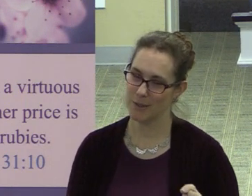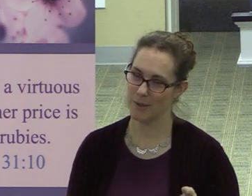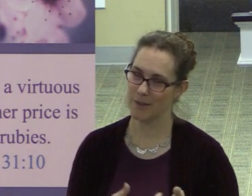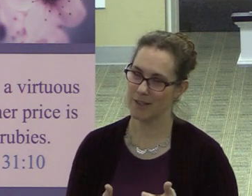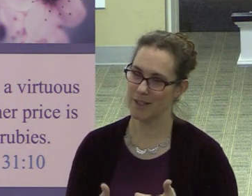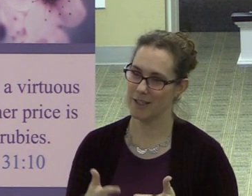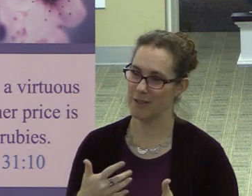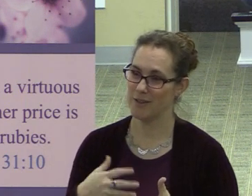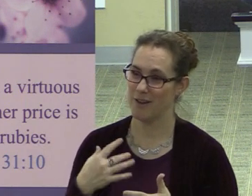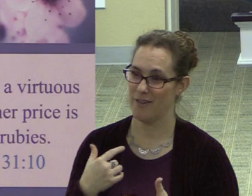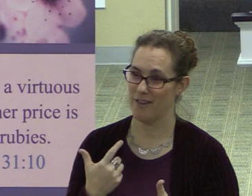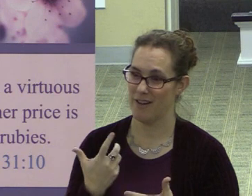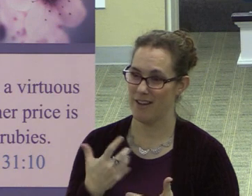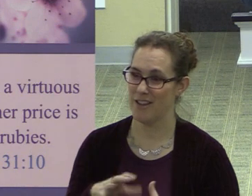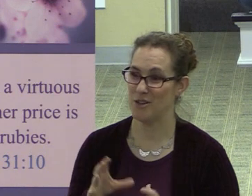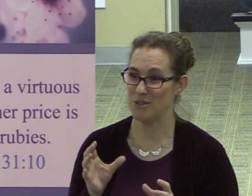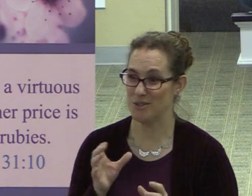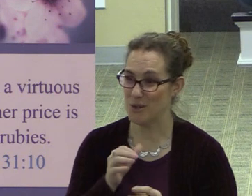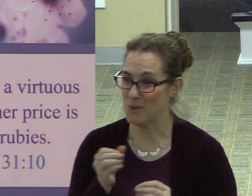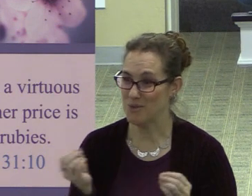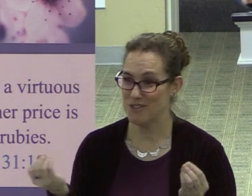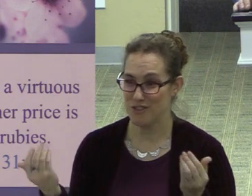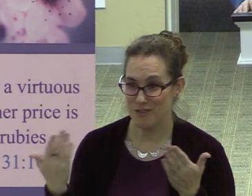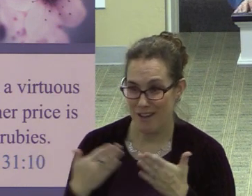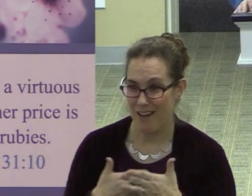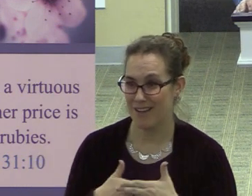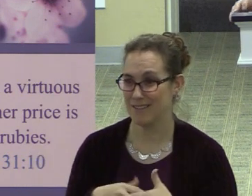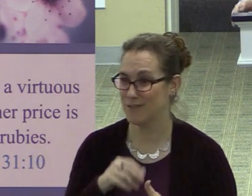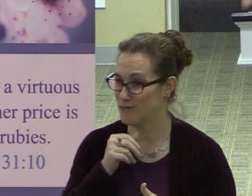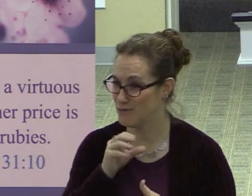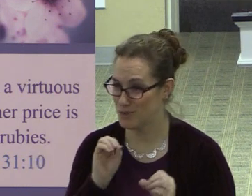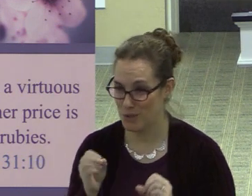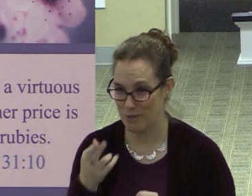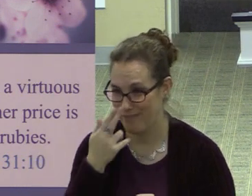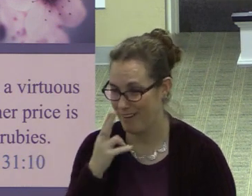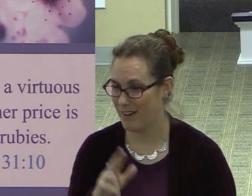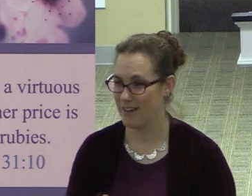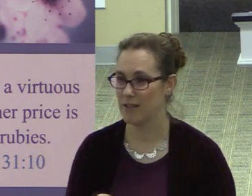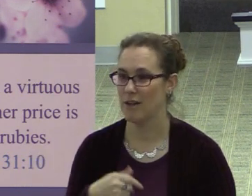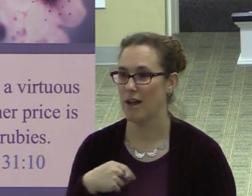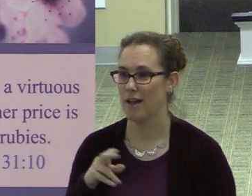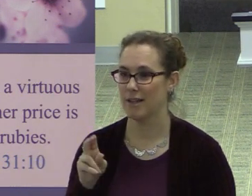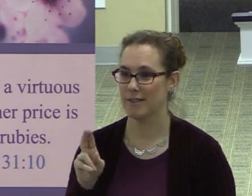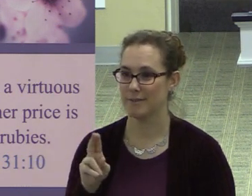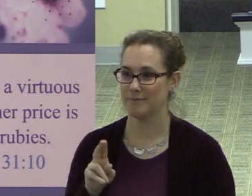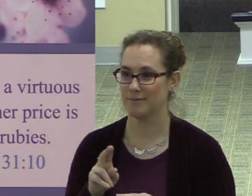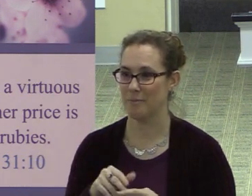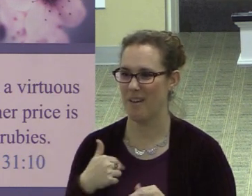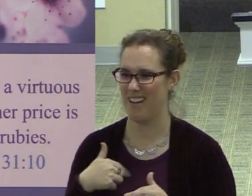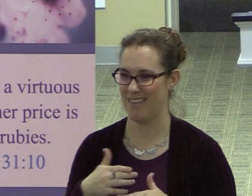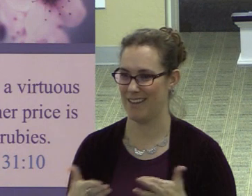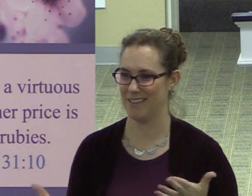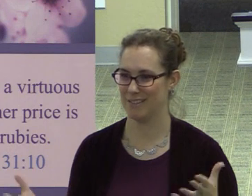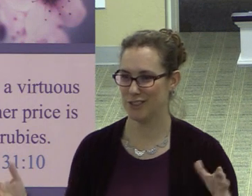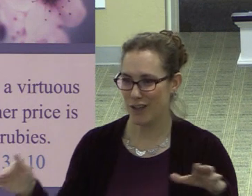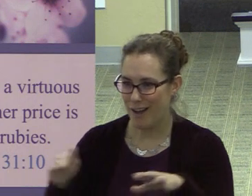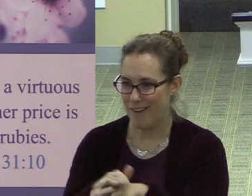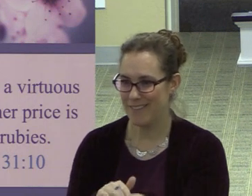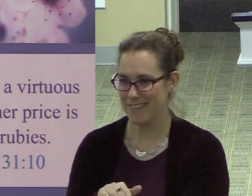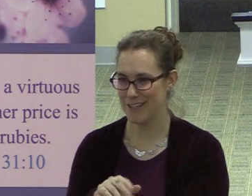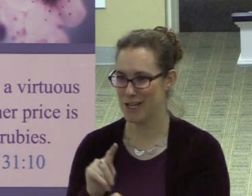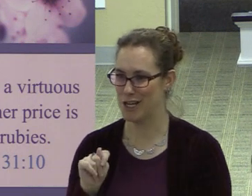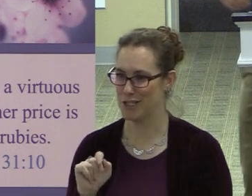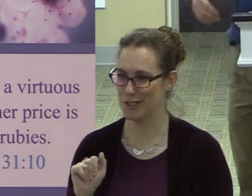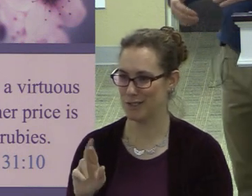sitting on the ocean. There's no shade. It's just no fun. And so I'm sitting. I got my cargo all covered up in a tarp, and I'm